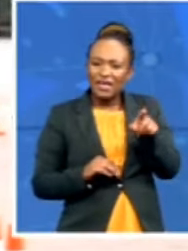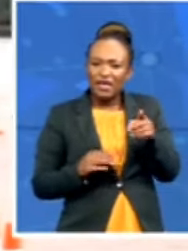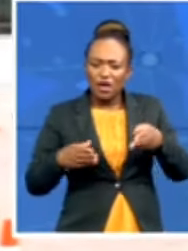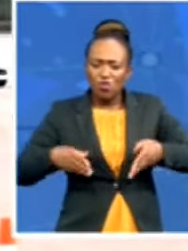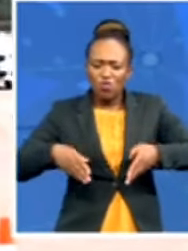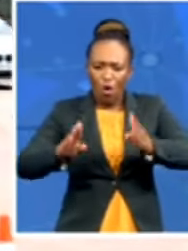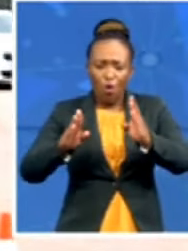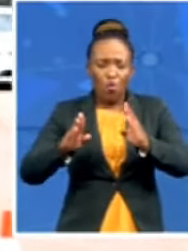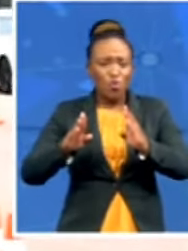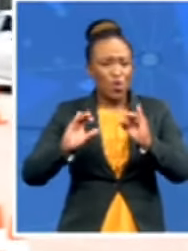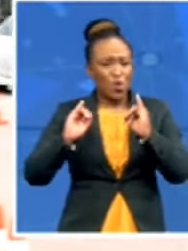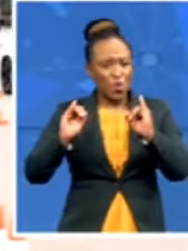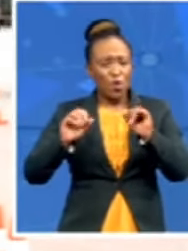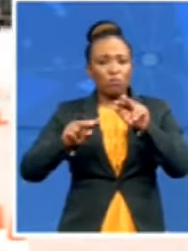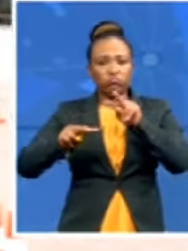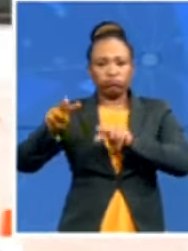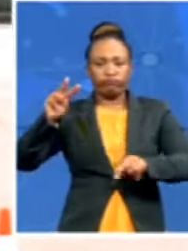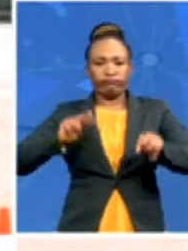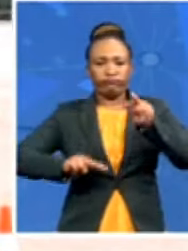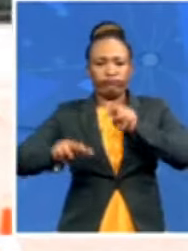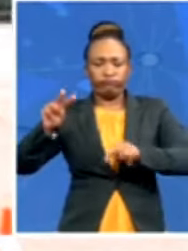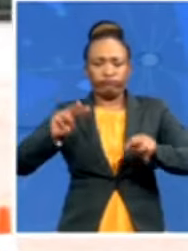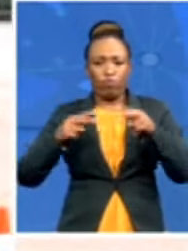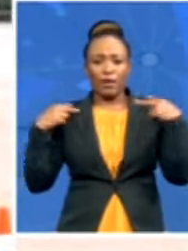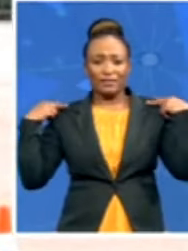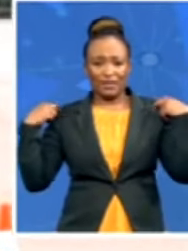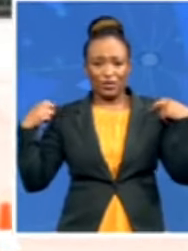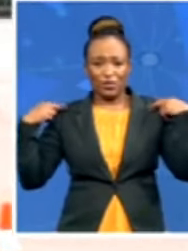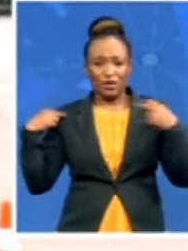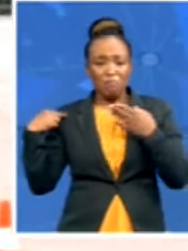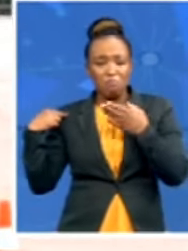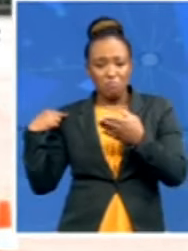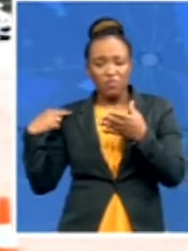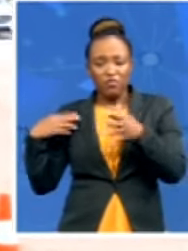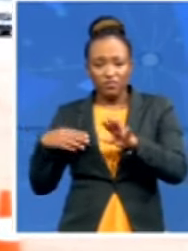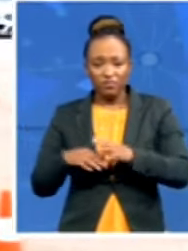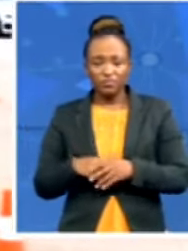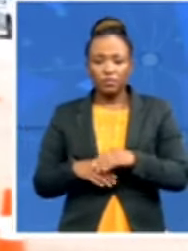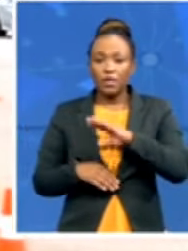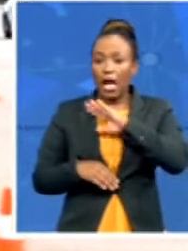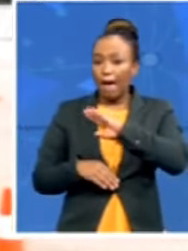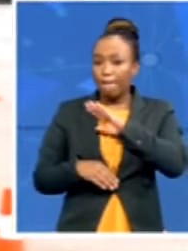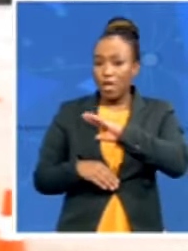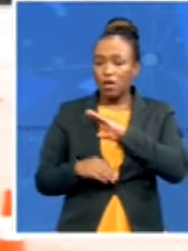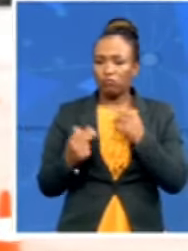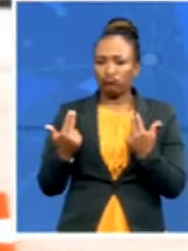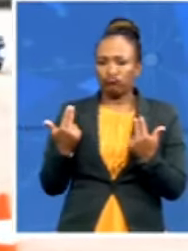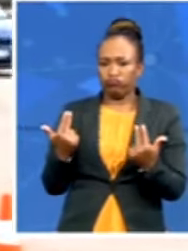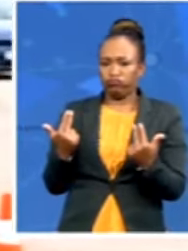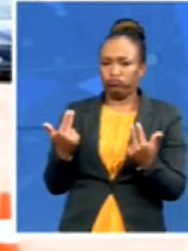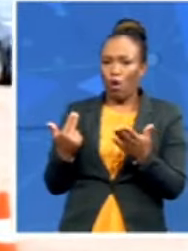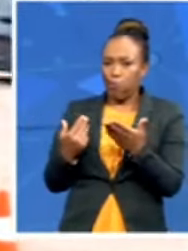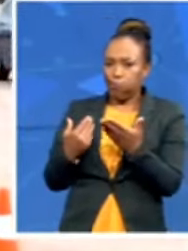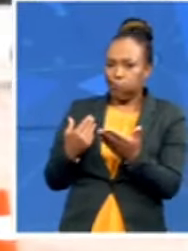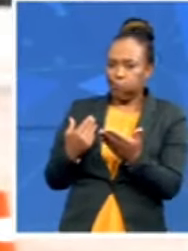when it comes to security. We are also seeing the army, who are also here together with the Department of Transport